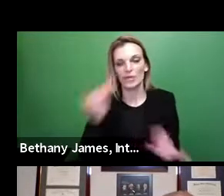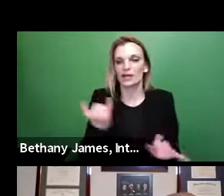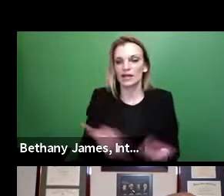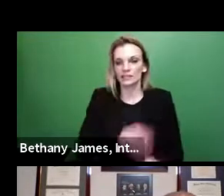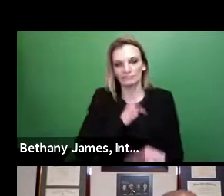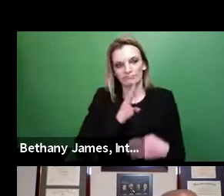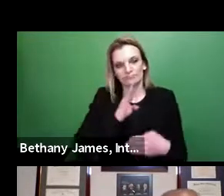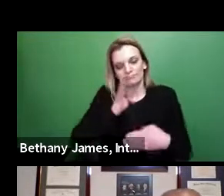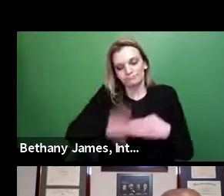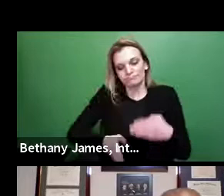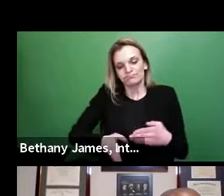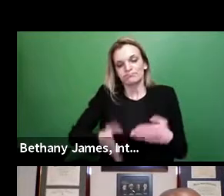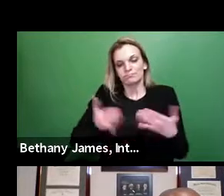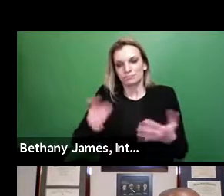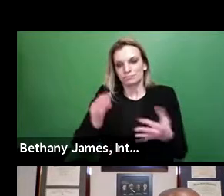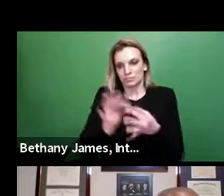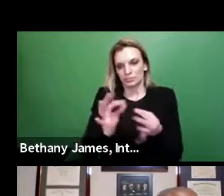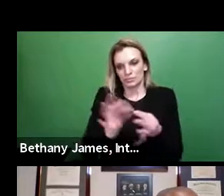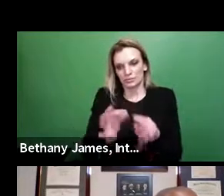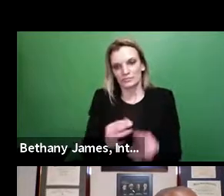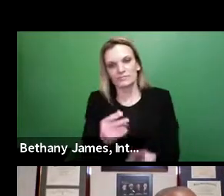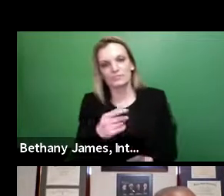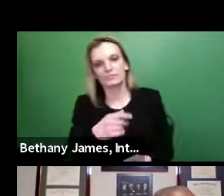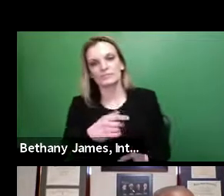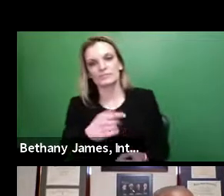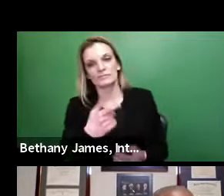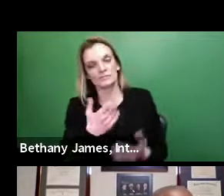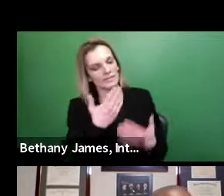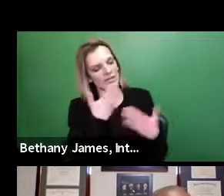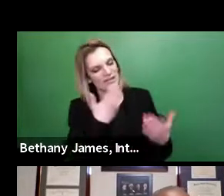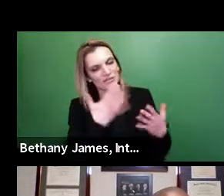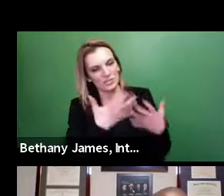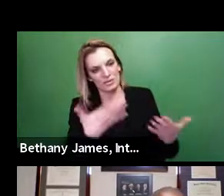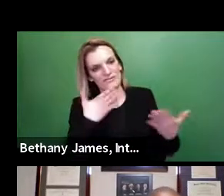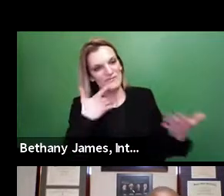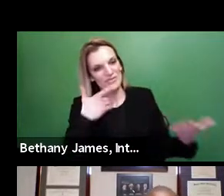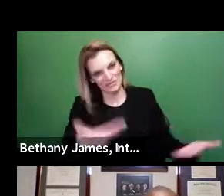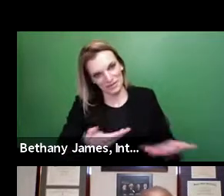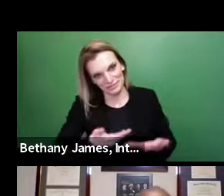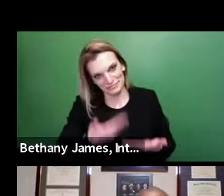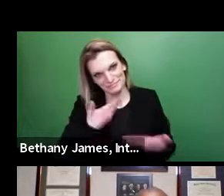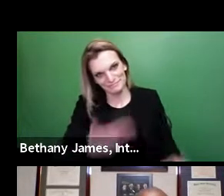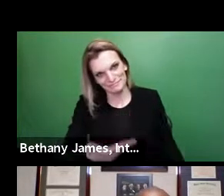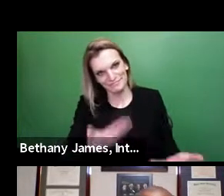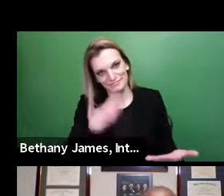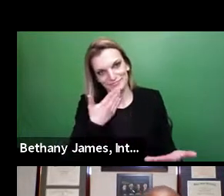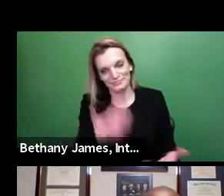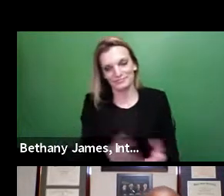of your father virtually. So thank you. Absolutely. Thank you. I appreciate the invite.